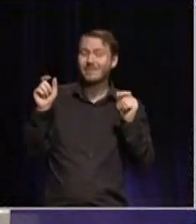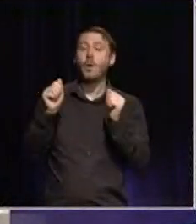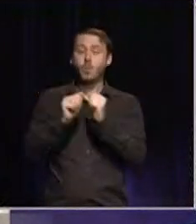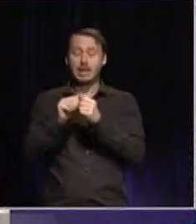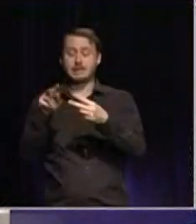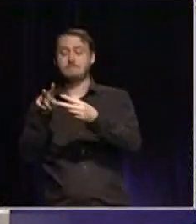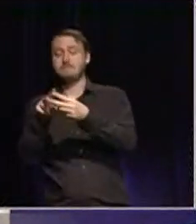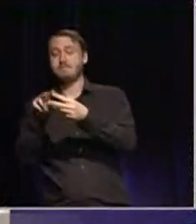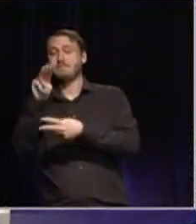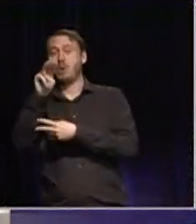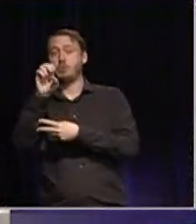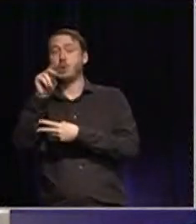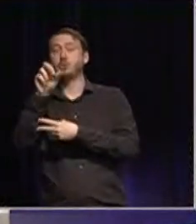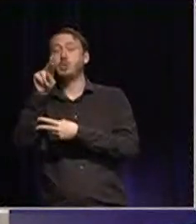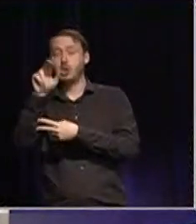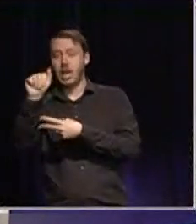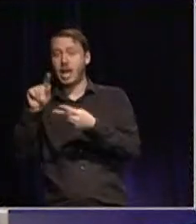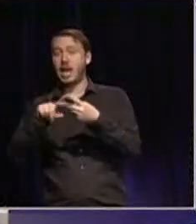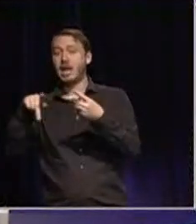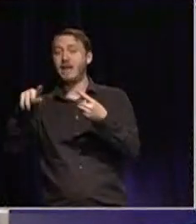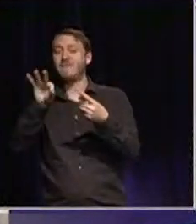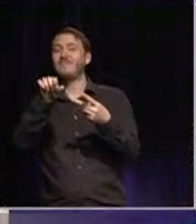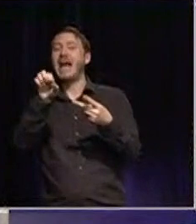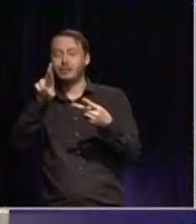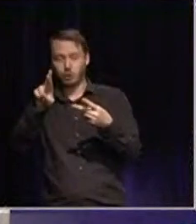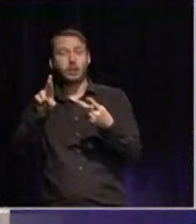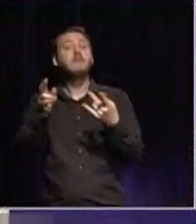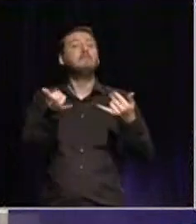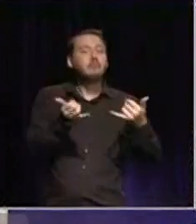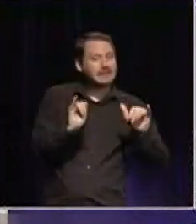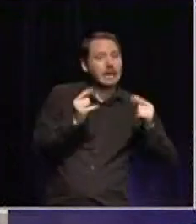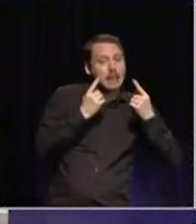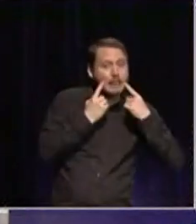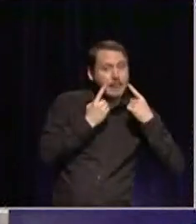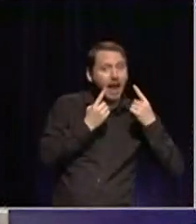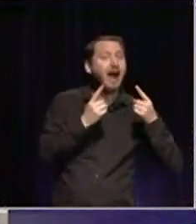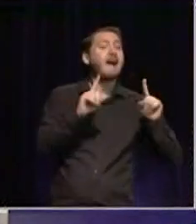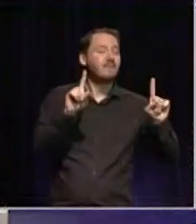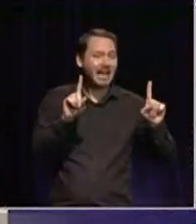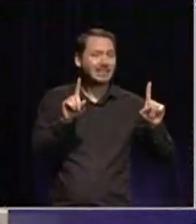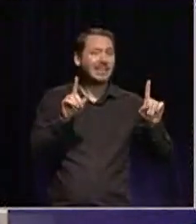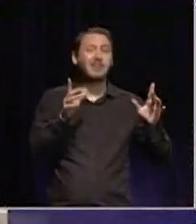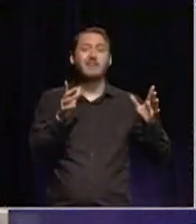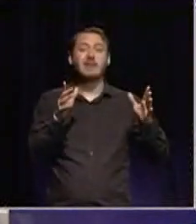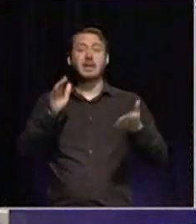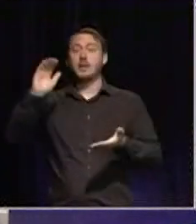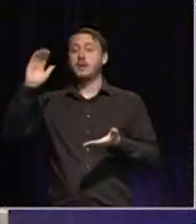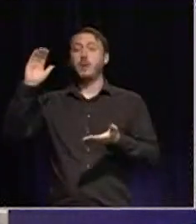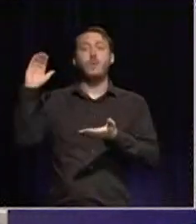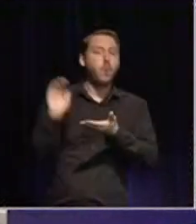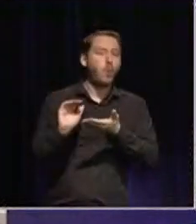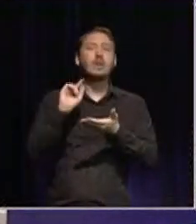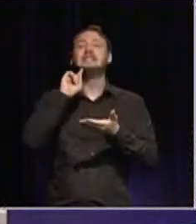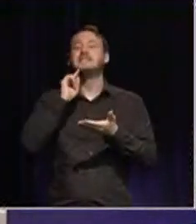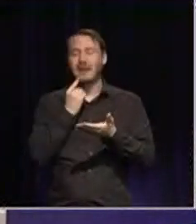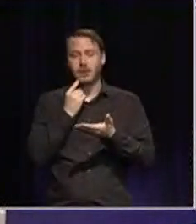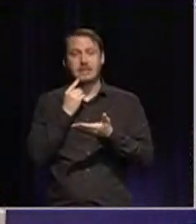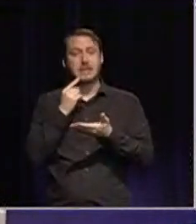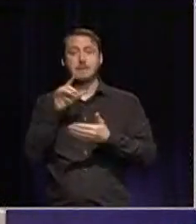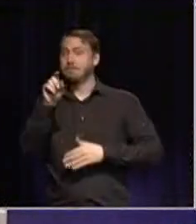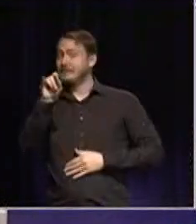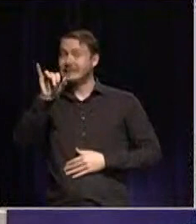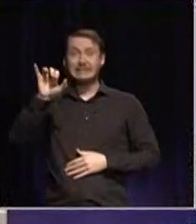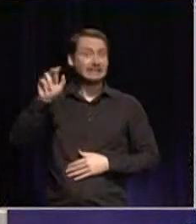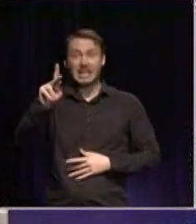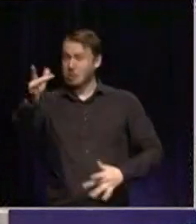Moderna and Pfizer, it's still highly effective in keeping people out from really getting sick. And